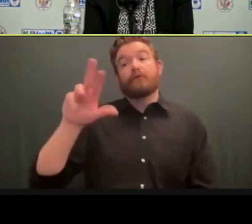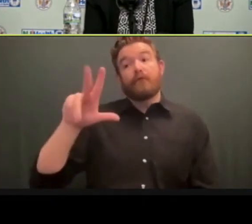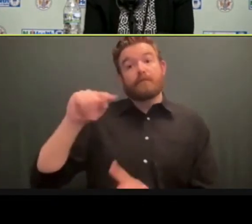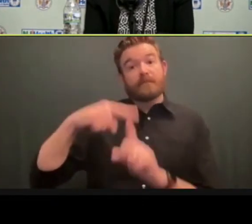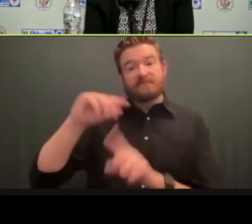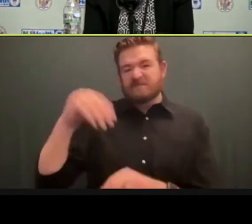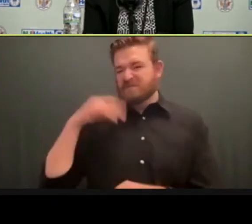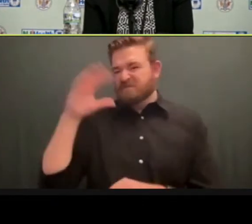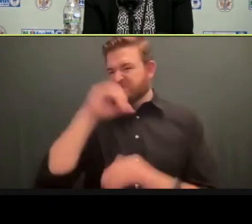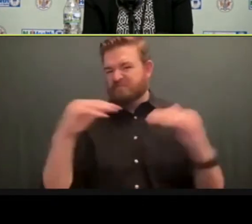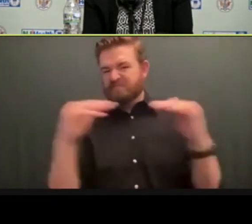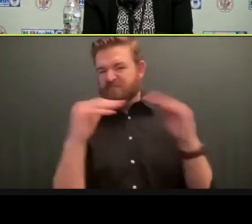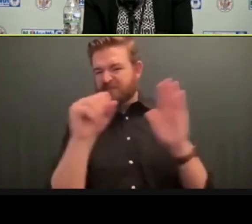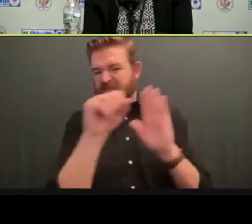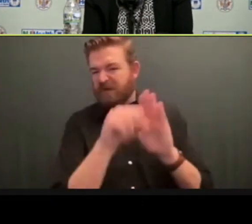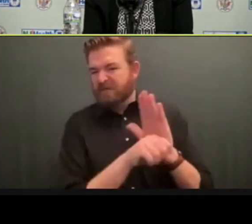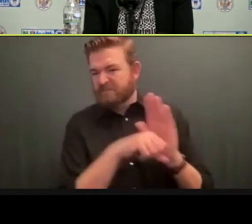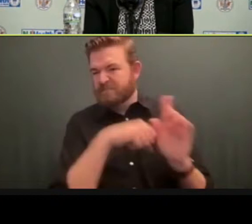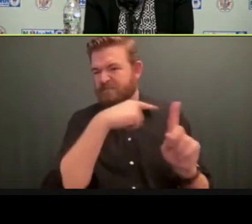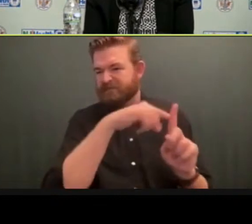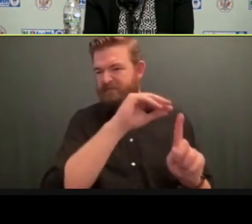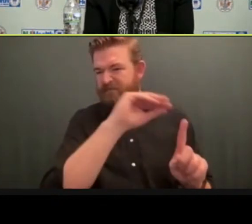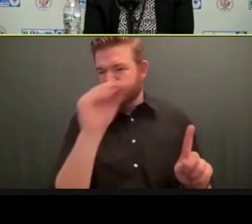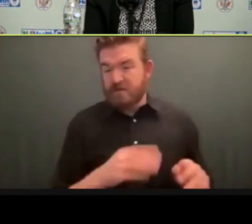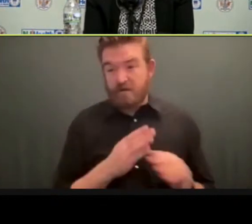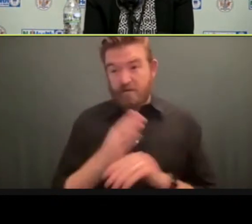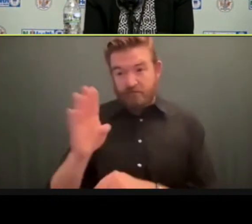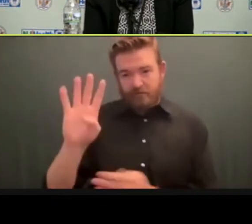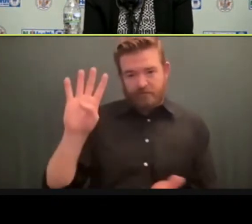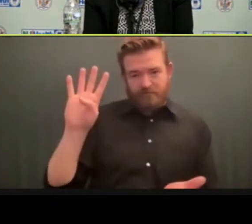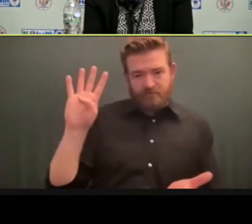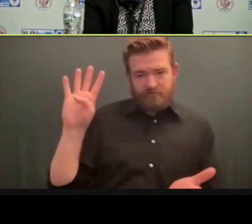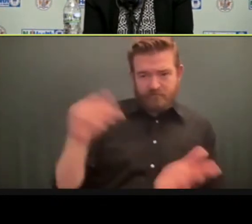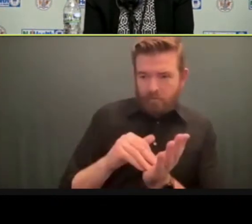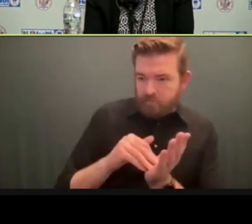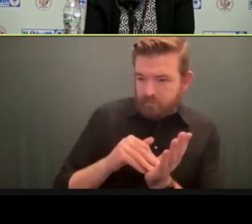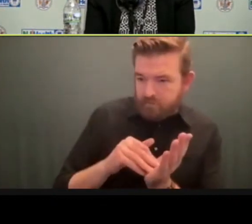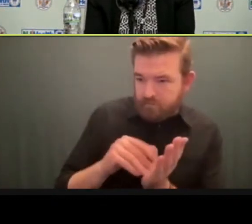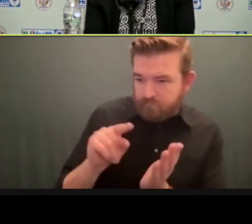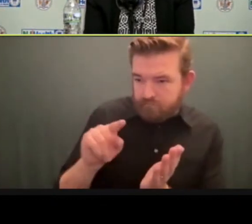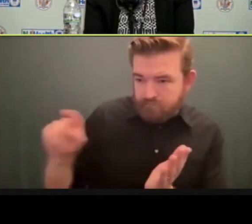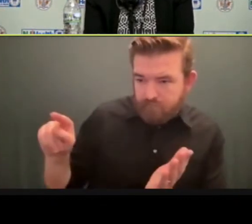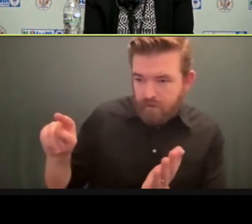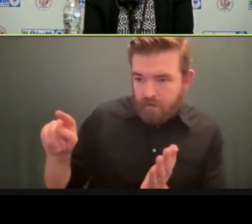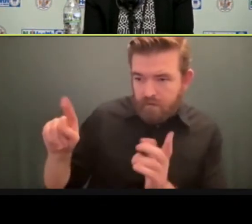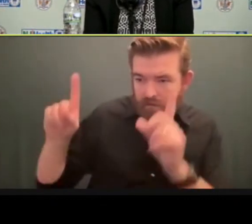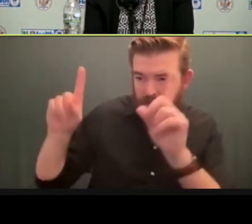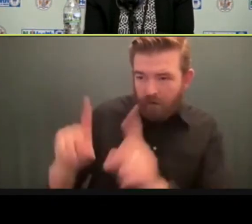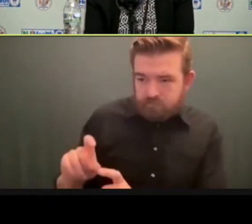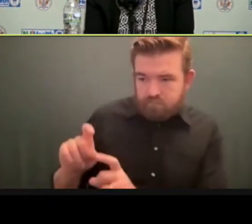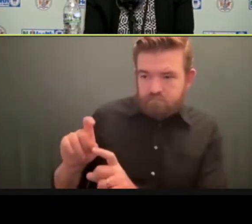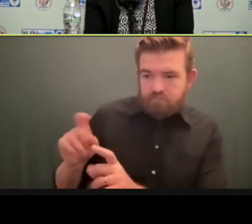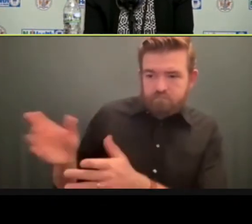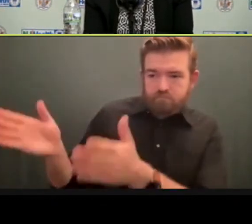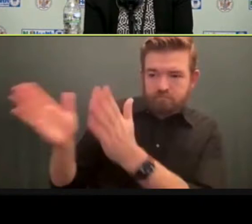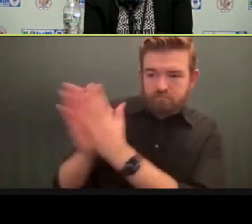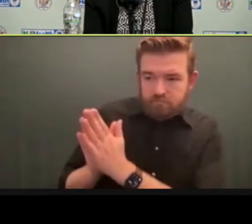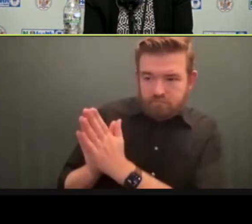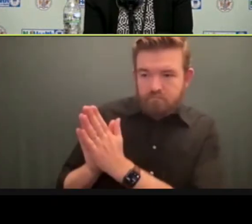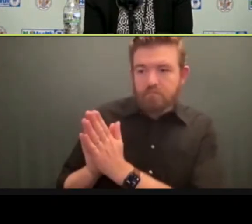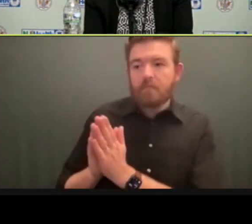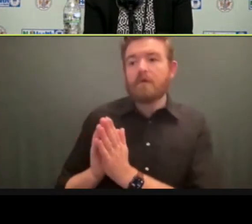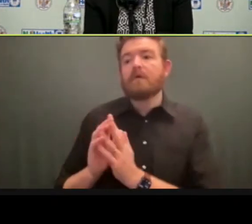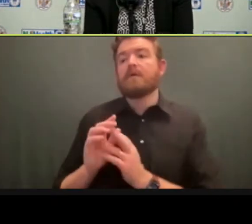been requested, but about 40 or 50,000 have been returned. So sample size right now